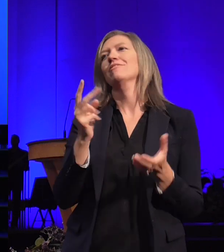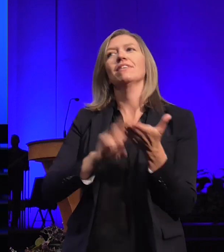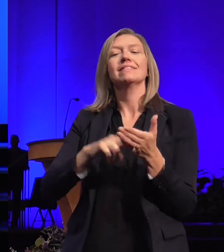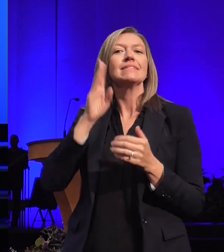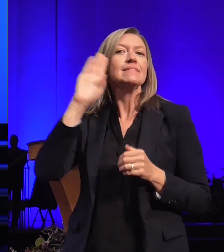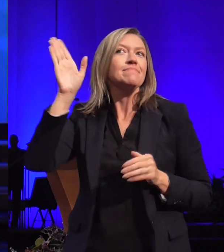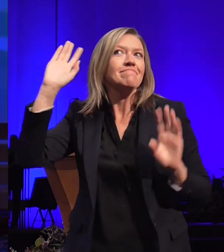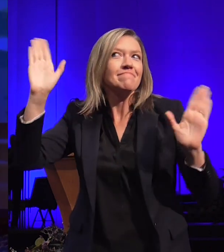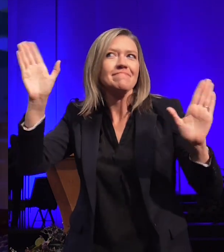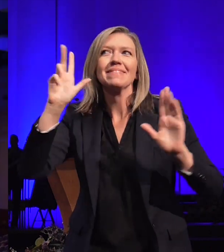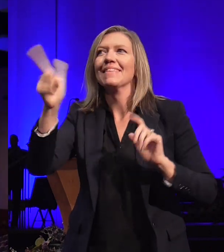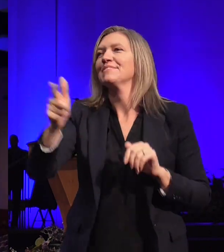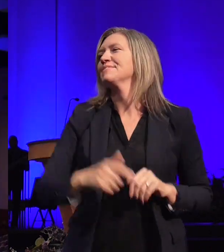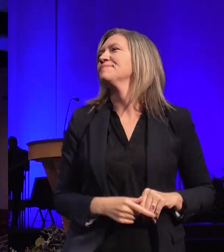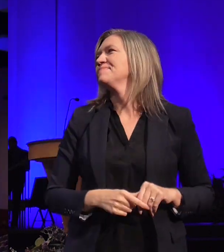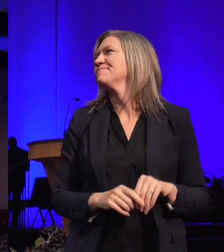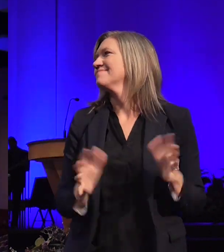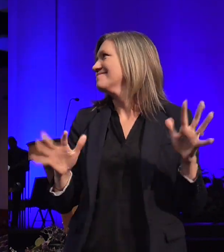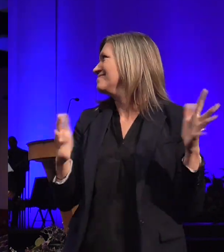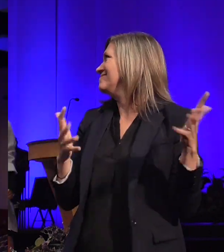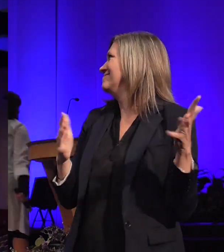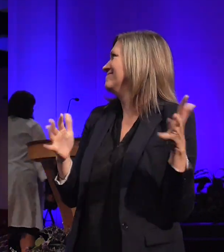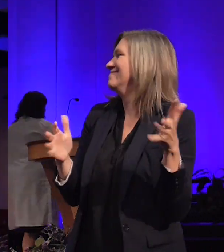See you later.